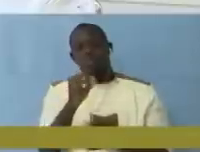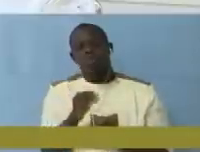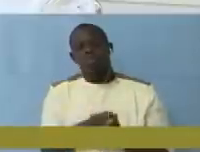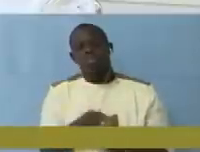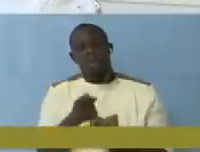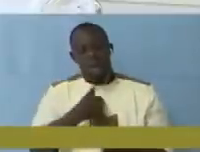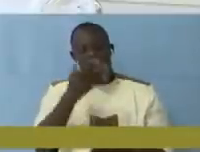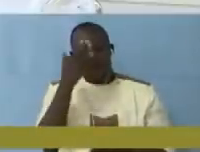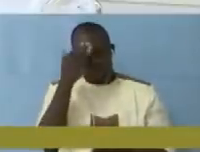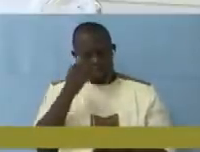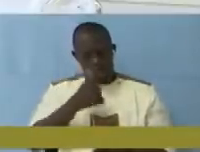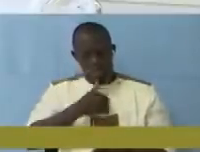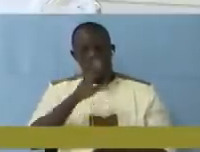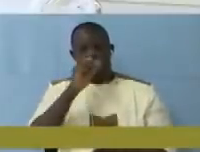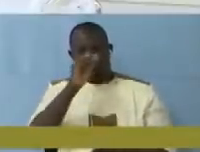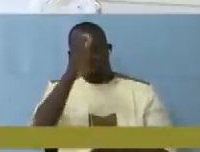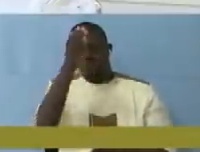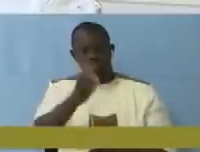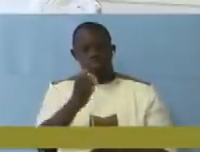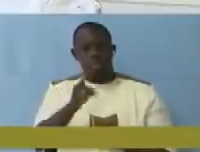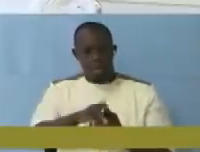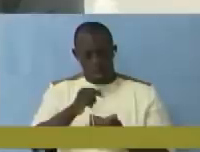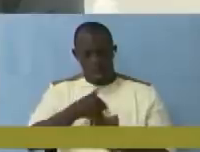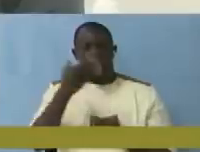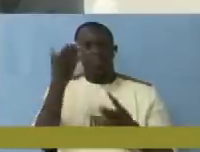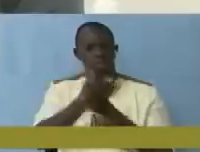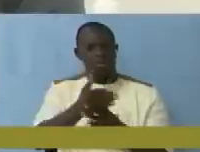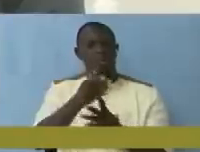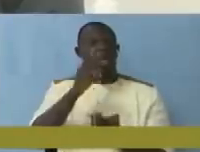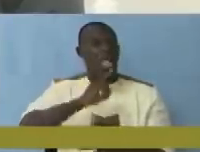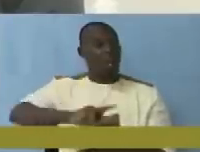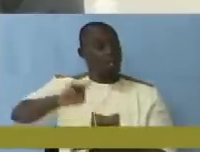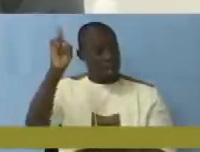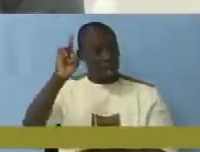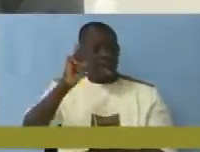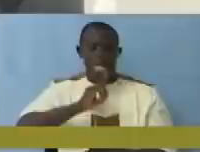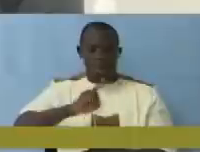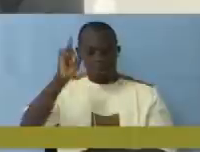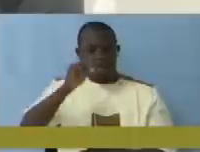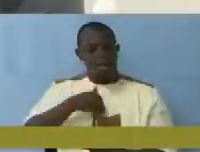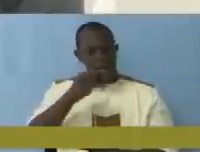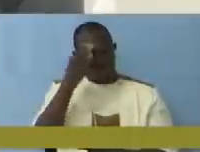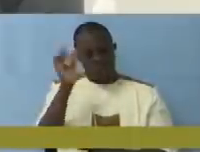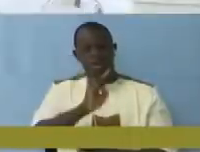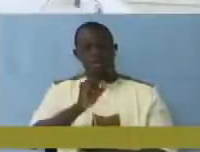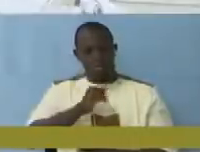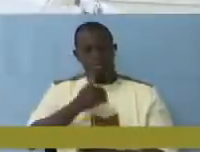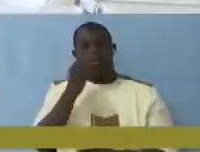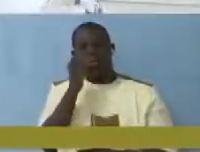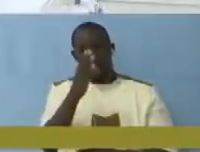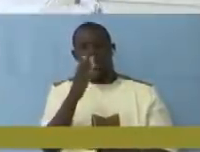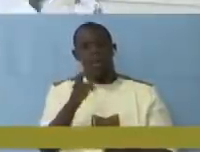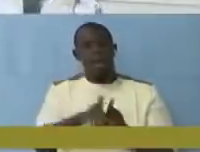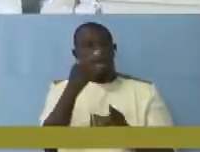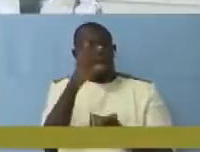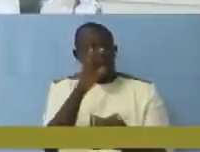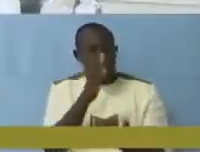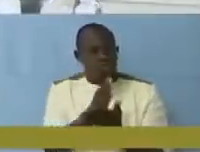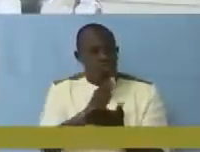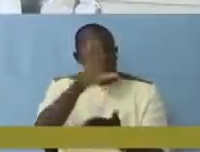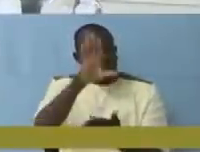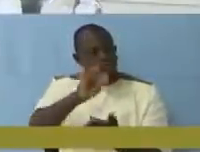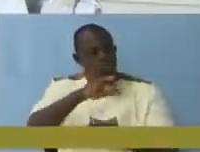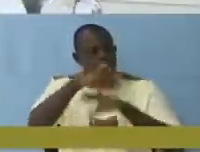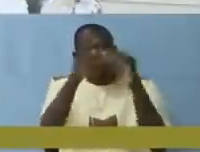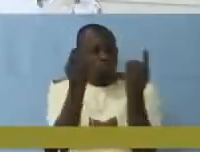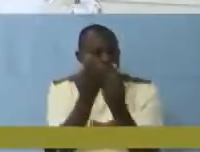I believe in what I'm telling you. Wallahi billah, I know what I'm saying. You see, I would have, if I have offended, I'll ask for his